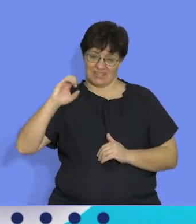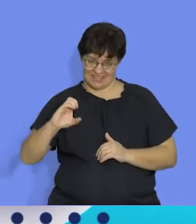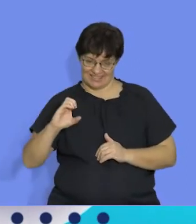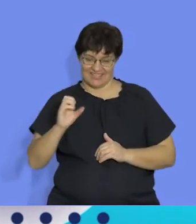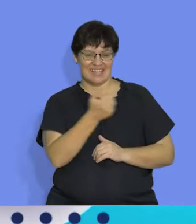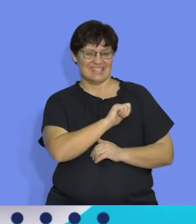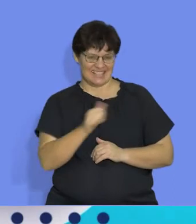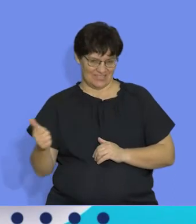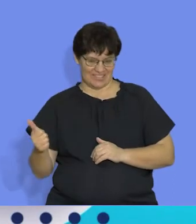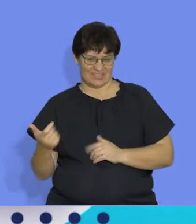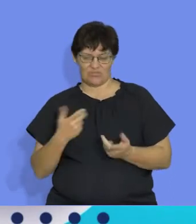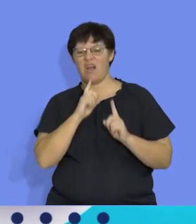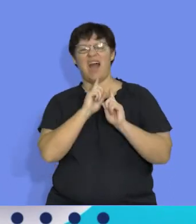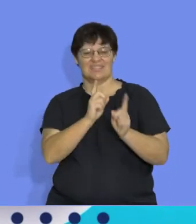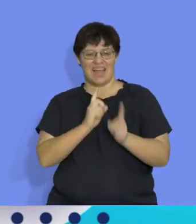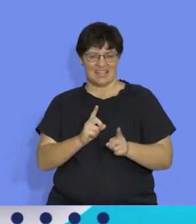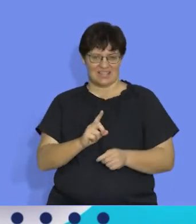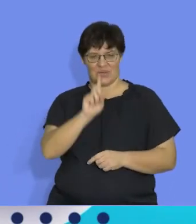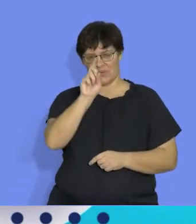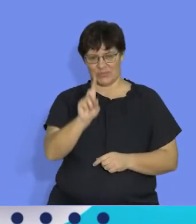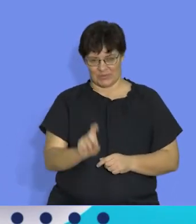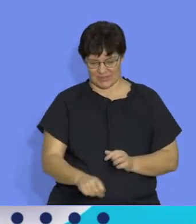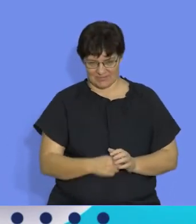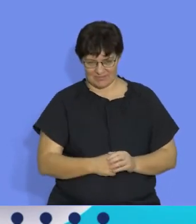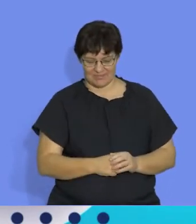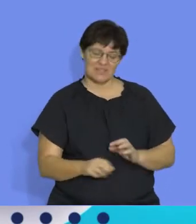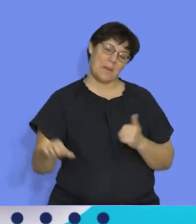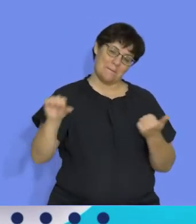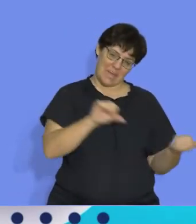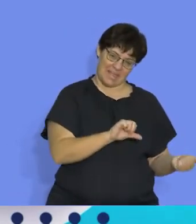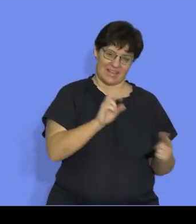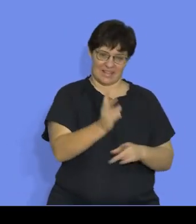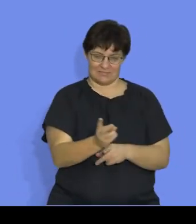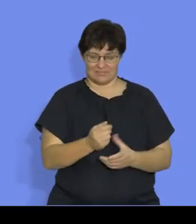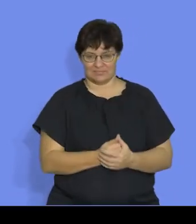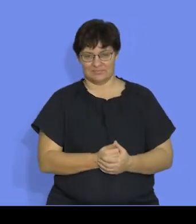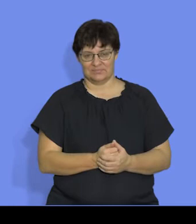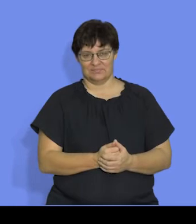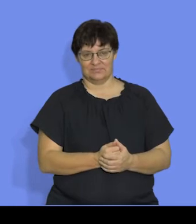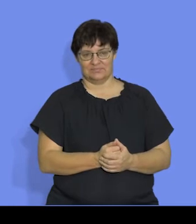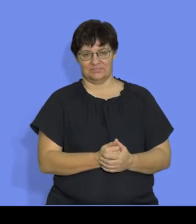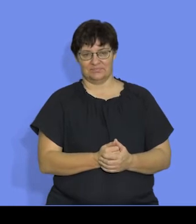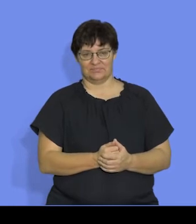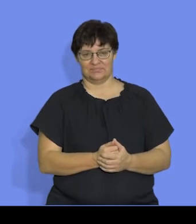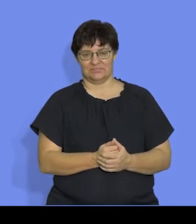continue asking or answering these questions. Let's go back to the board. So